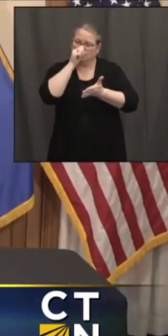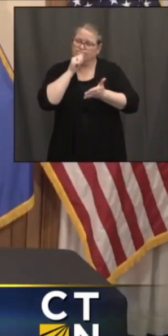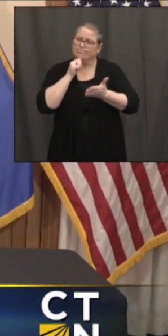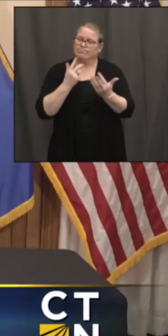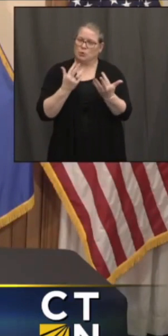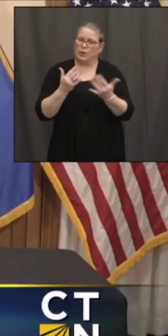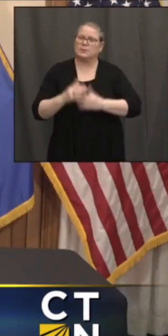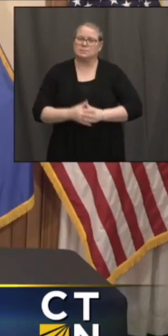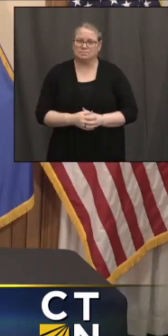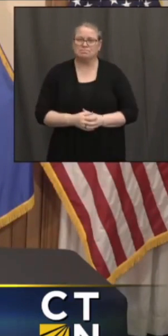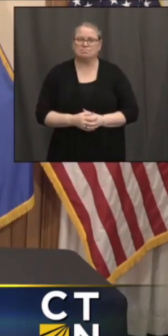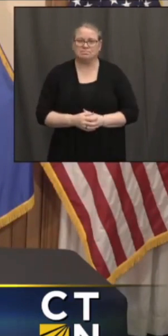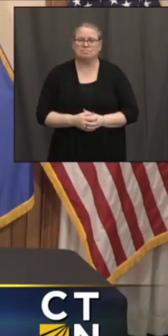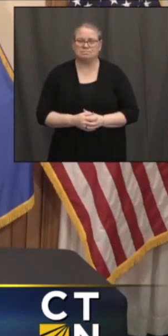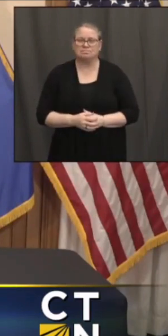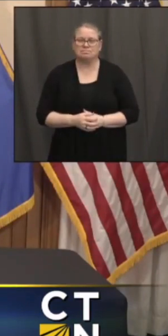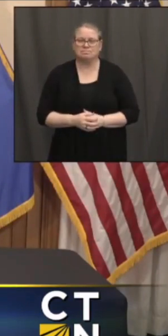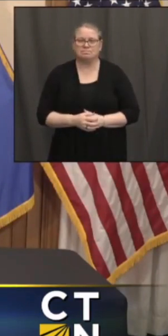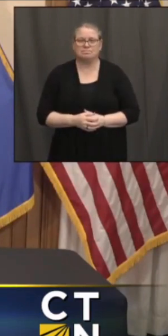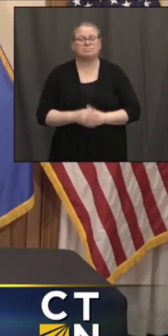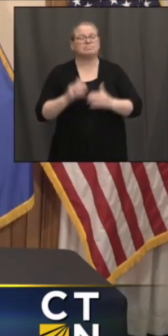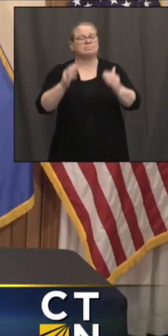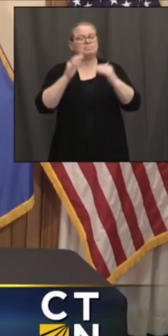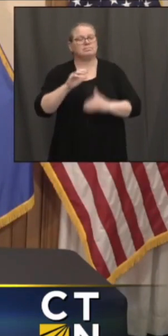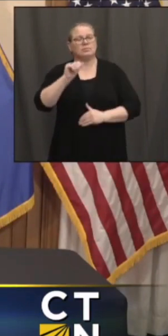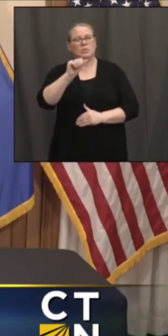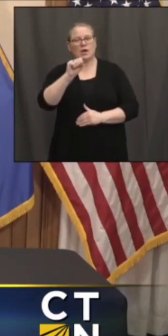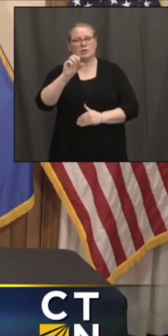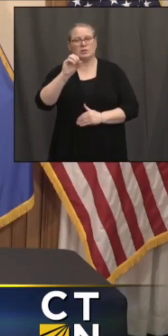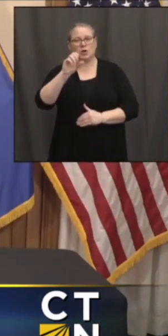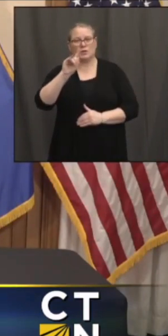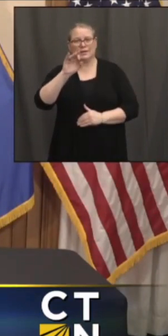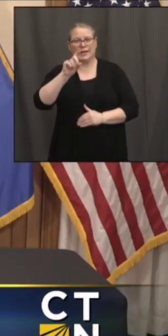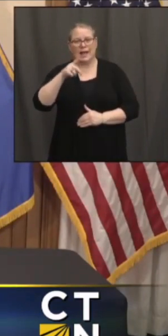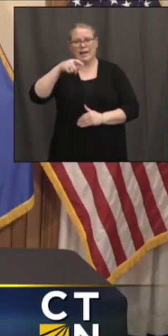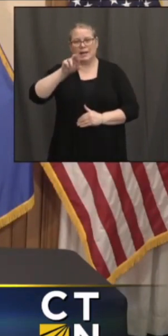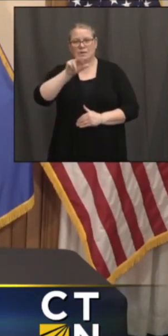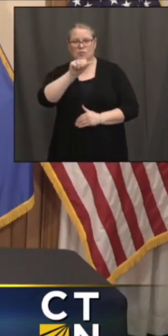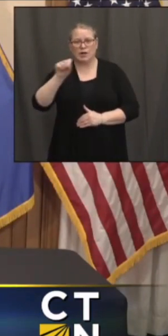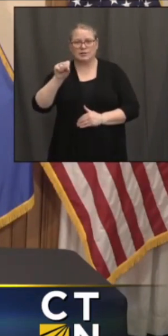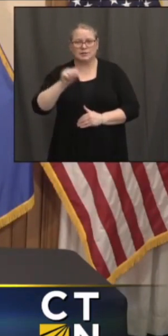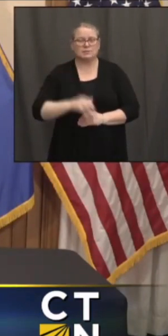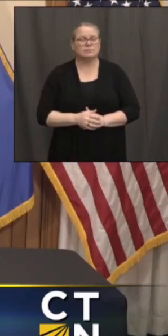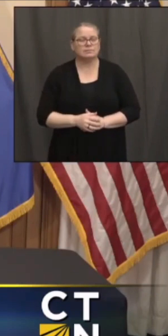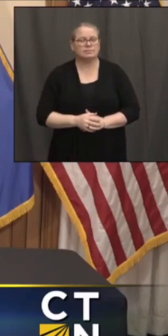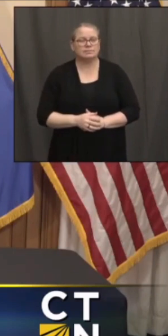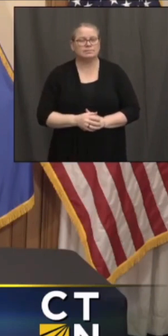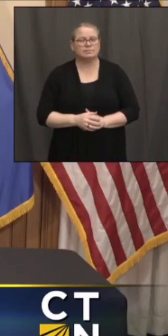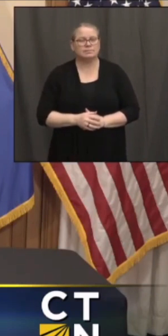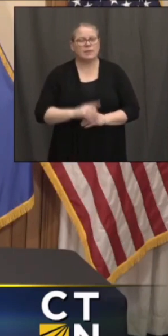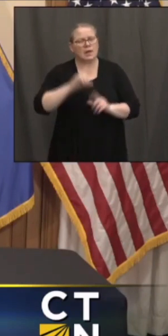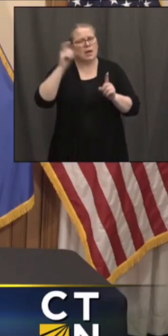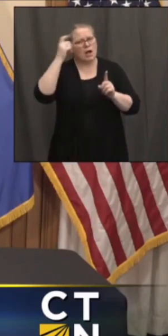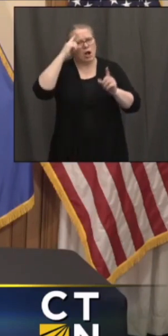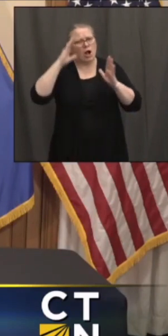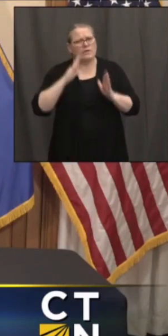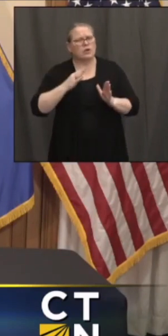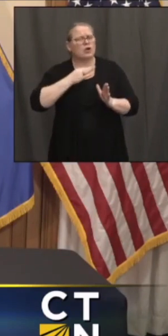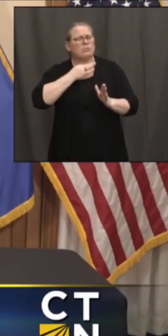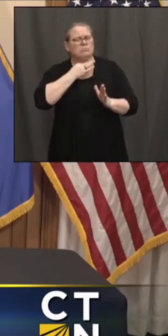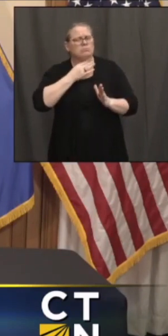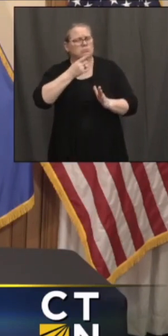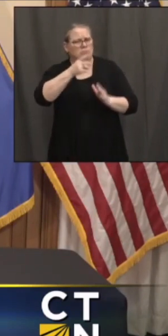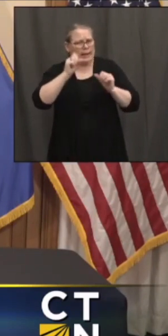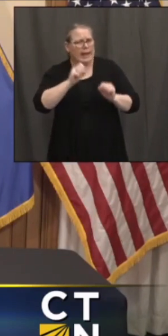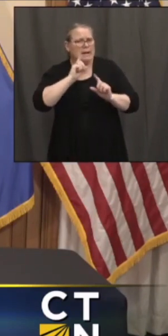The Associated Press. Thank you, Max. Good afternoon, everyone. Governor, I'm not sure if you can answer this or not, but I'm trying to find out